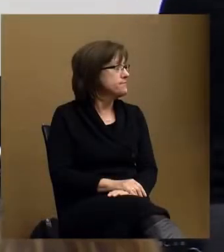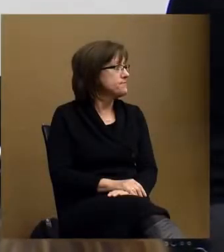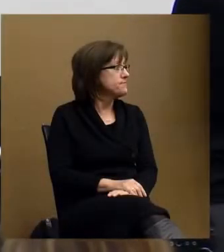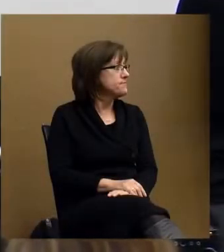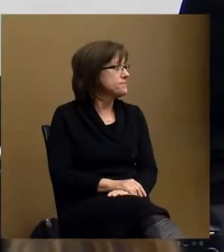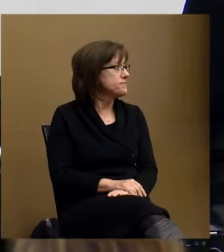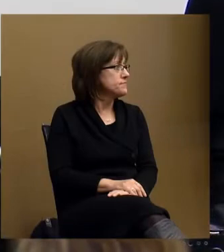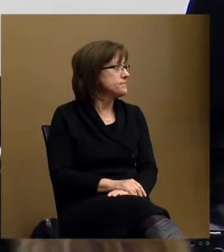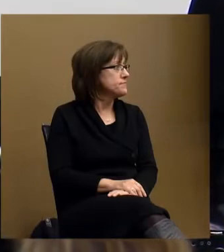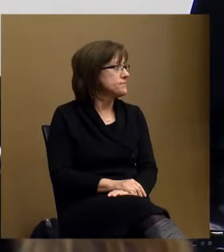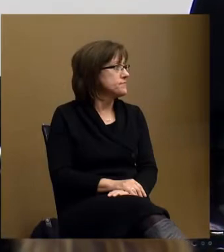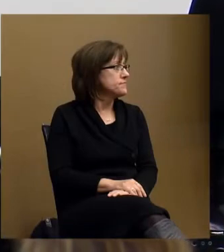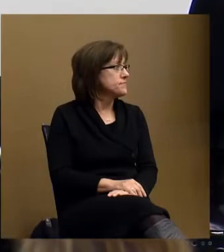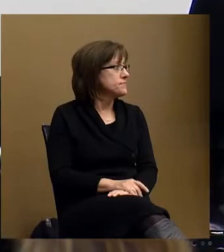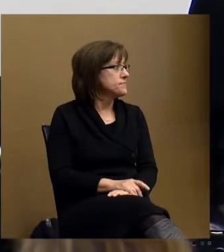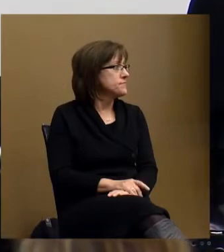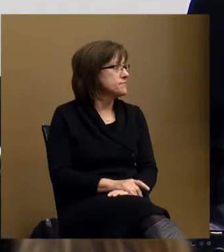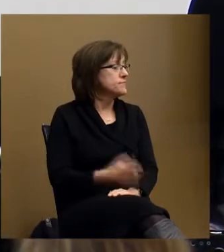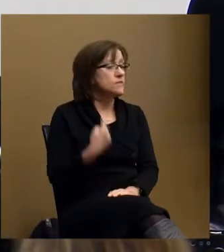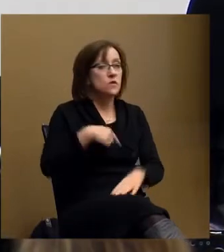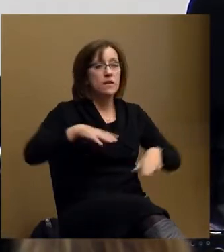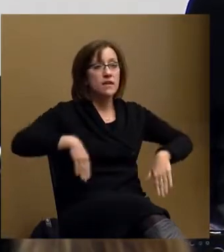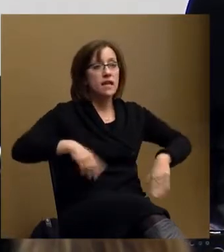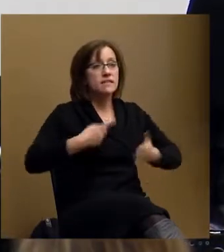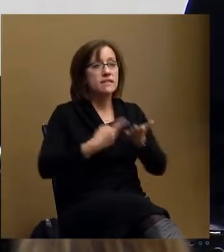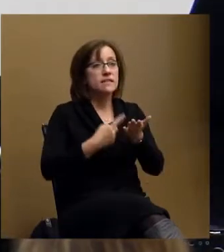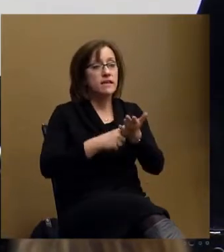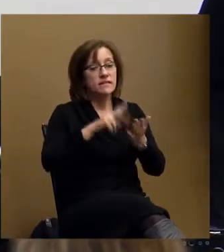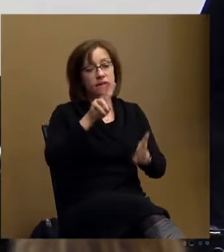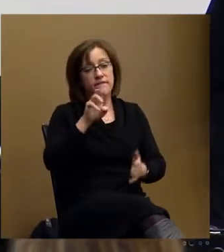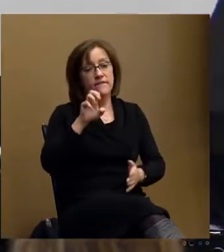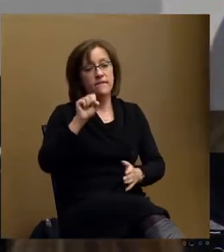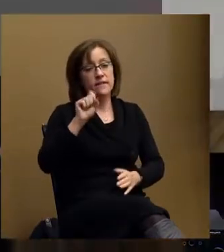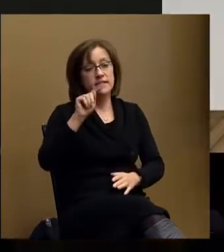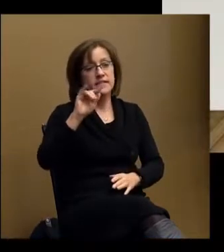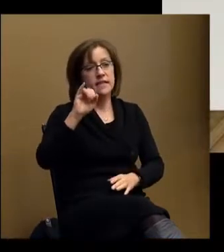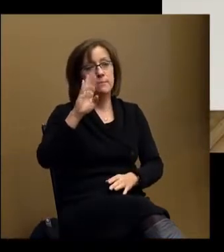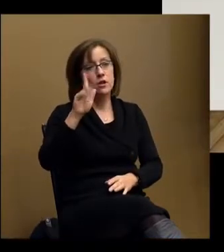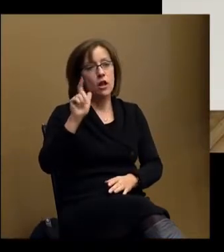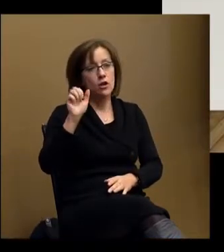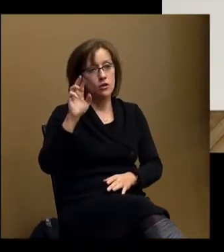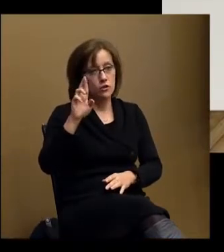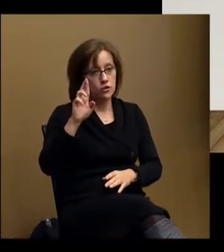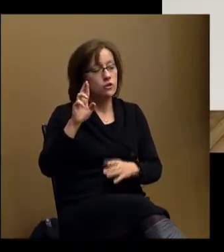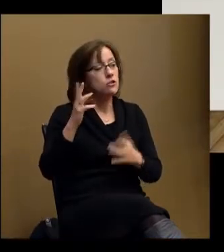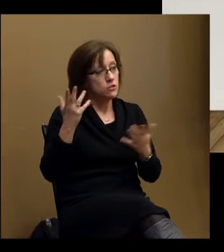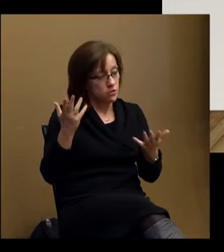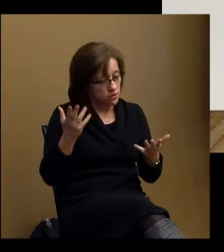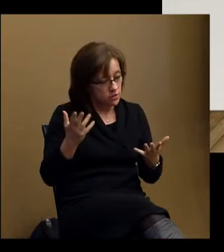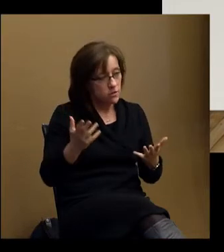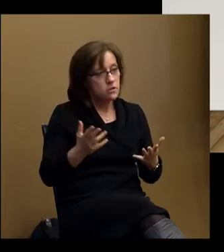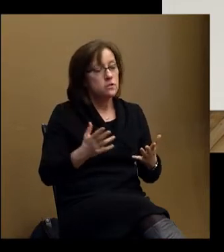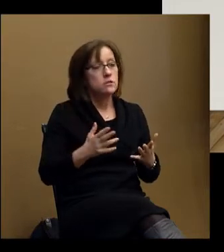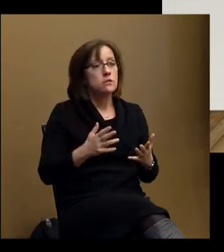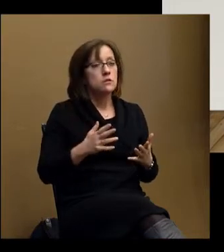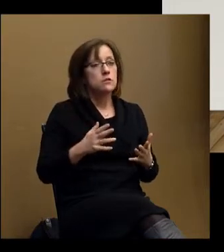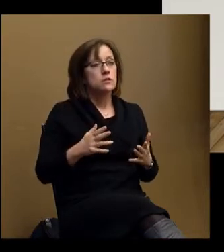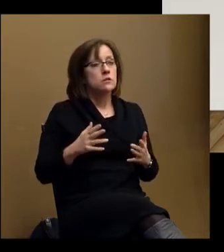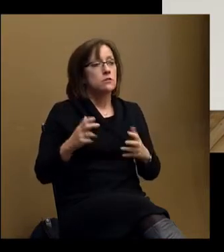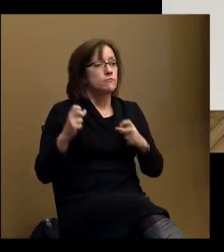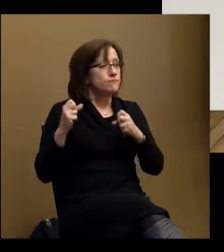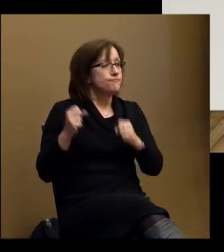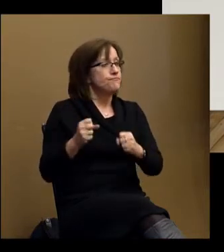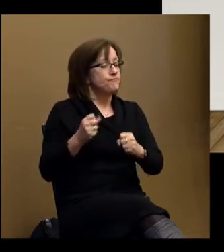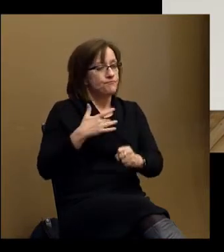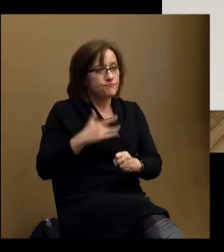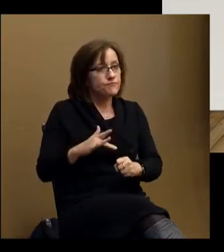We have not gone over vestibular, correct? Okay. So let's look at hypersensitivity vestibular-wise. We can